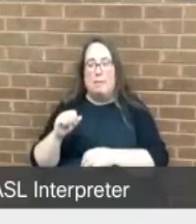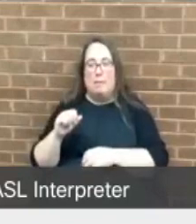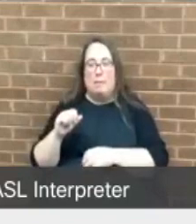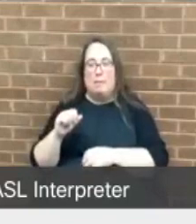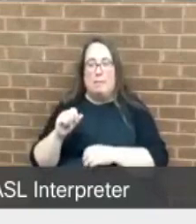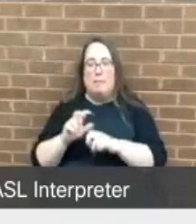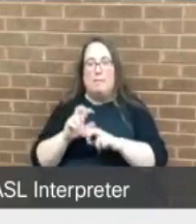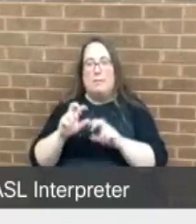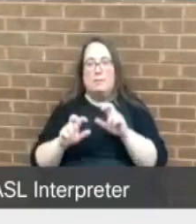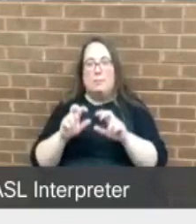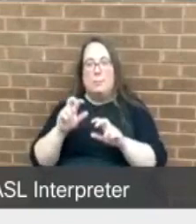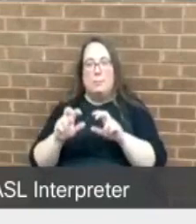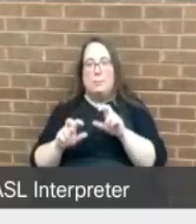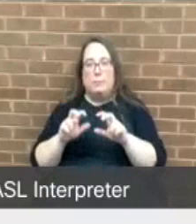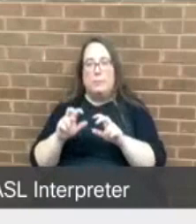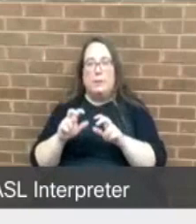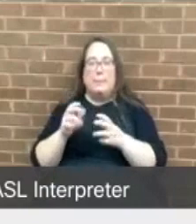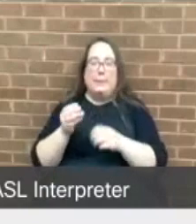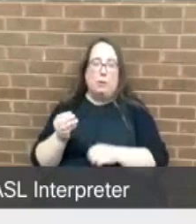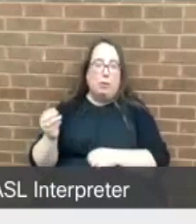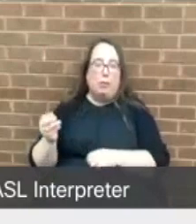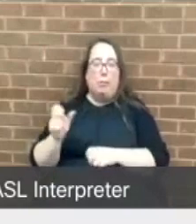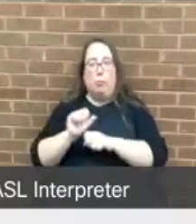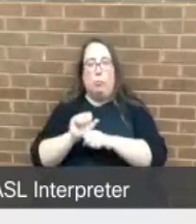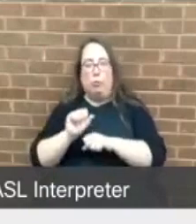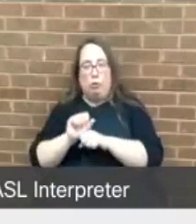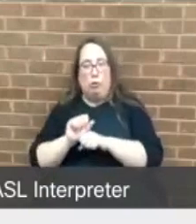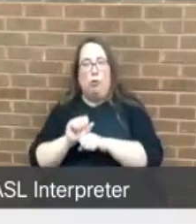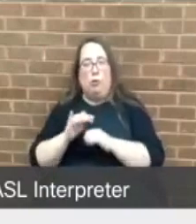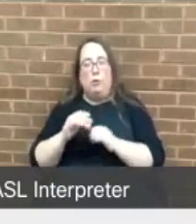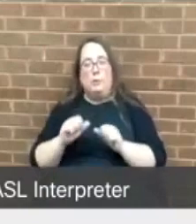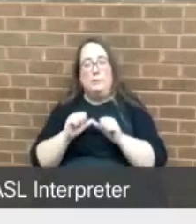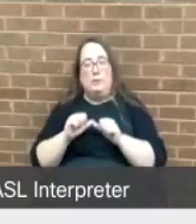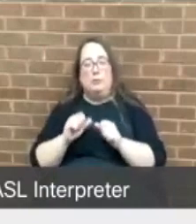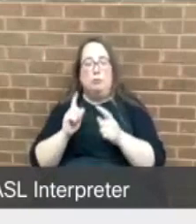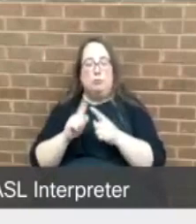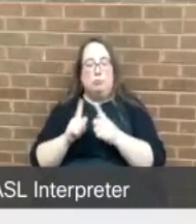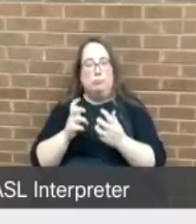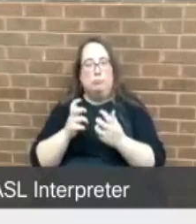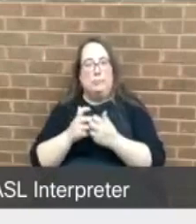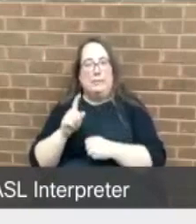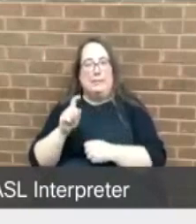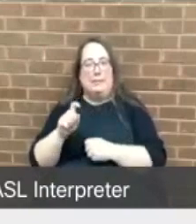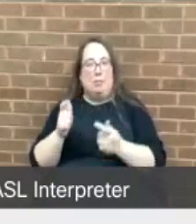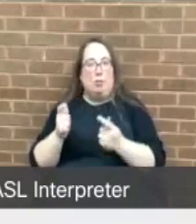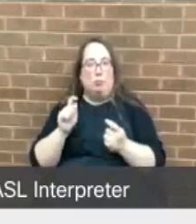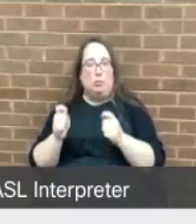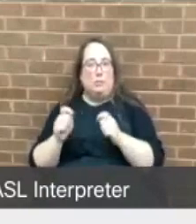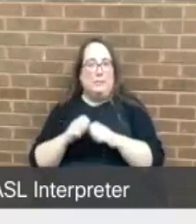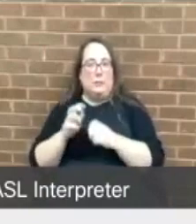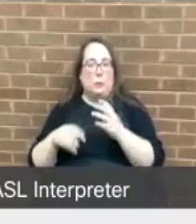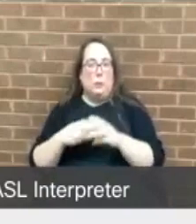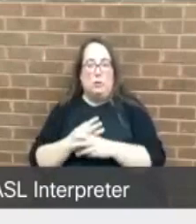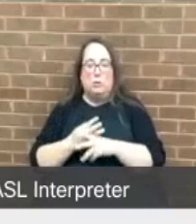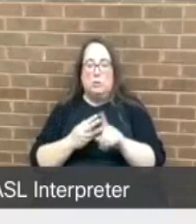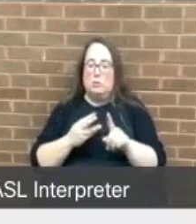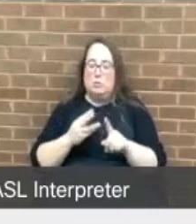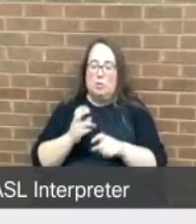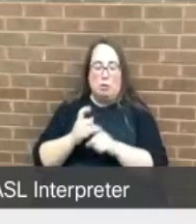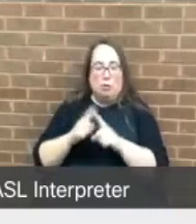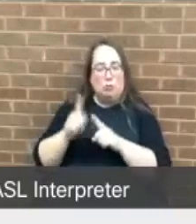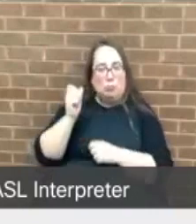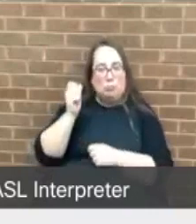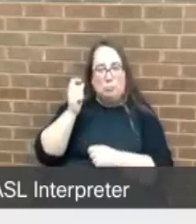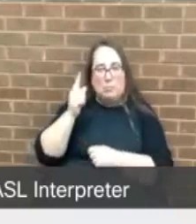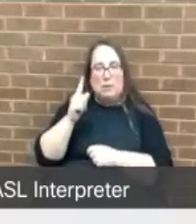significant investments in dredge replacement material and work so we can continue to accommodate the largest ships in the world. Secretary Slater, could I just